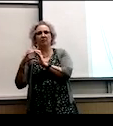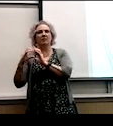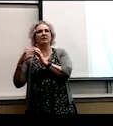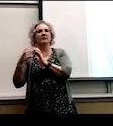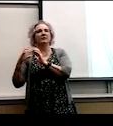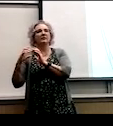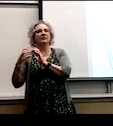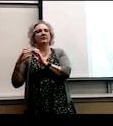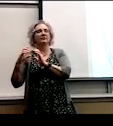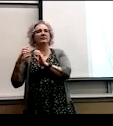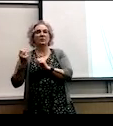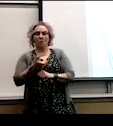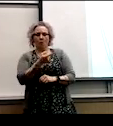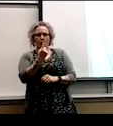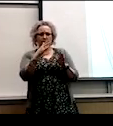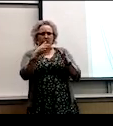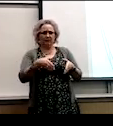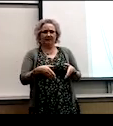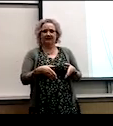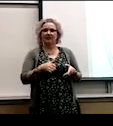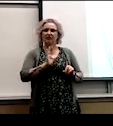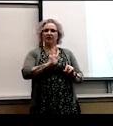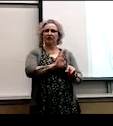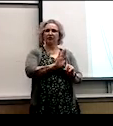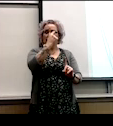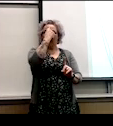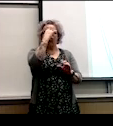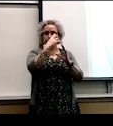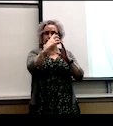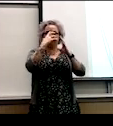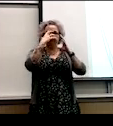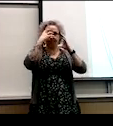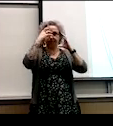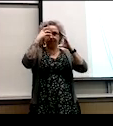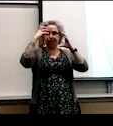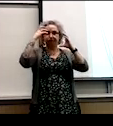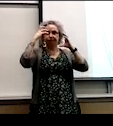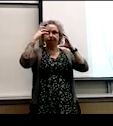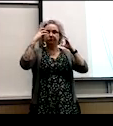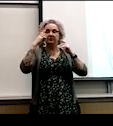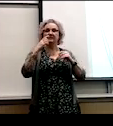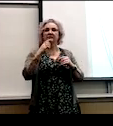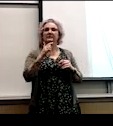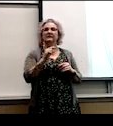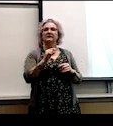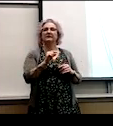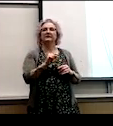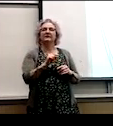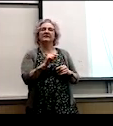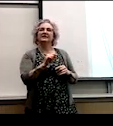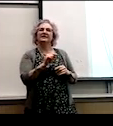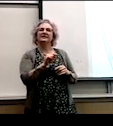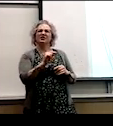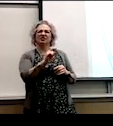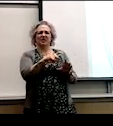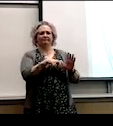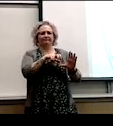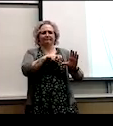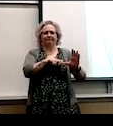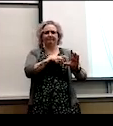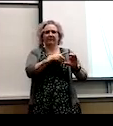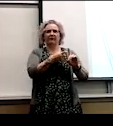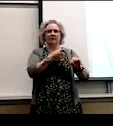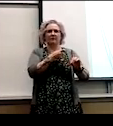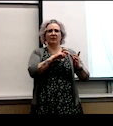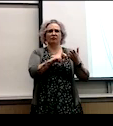the cerebral edema settled. She and her husband decided to rejoin the trial because it was on the